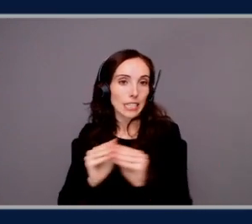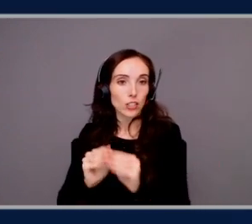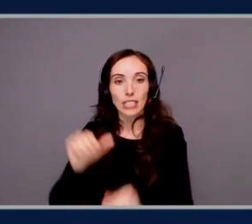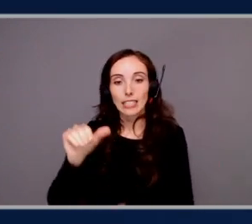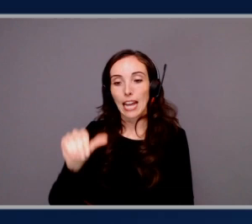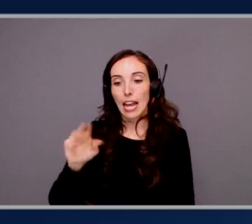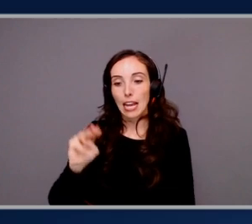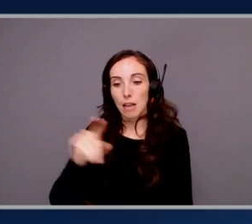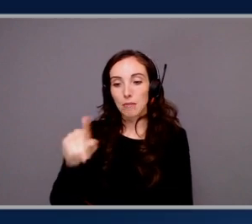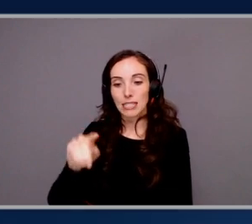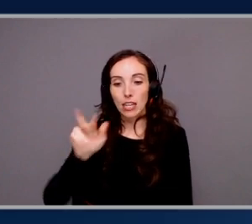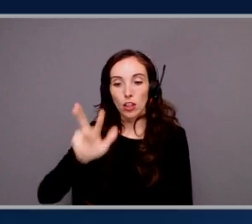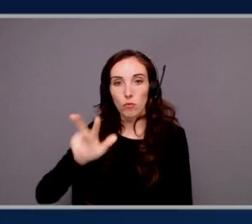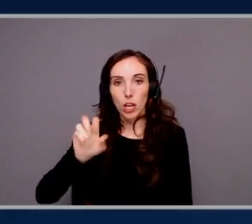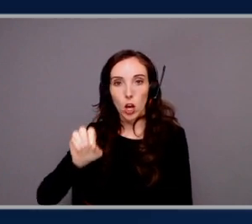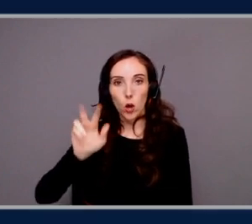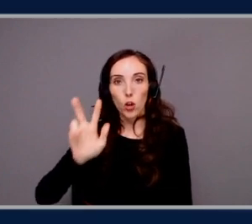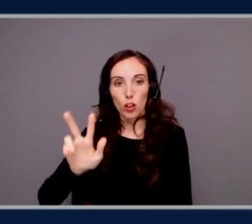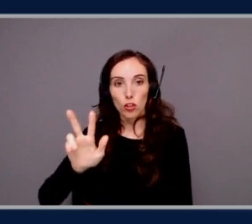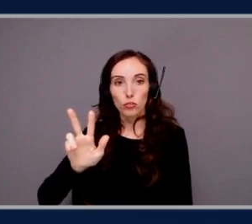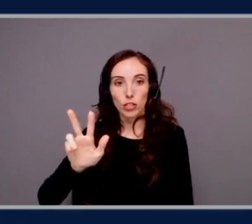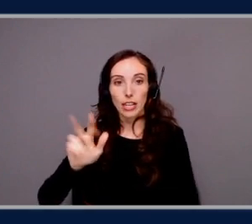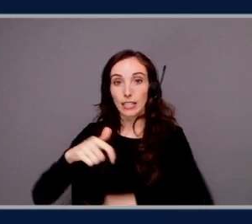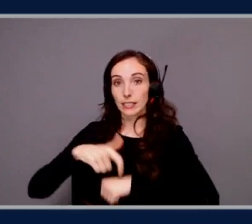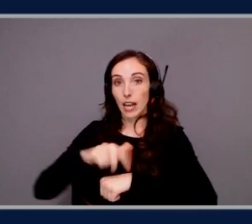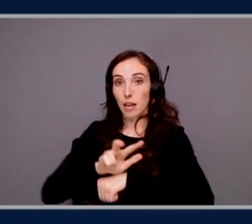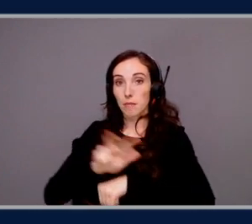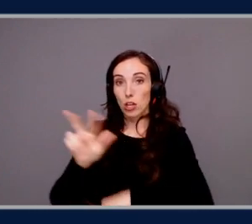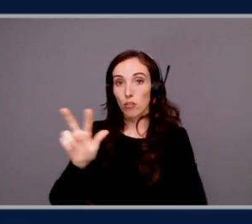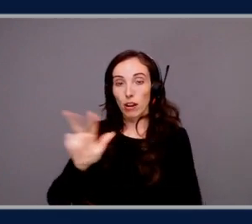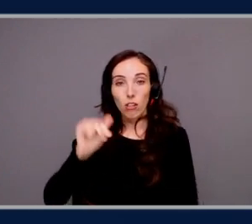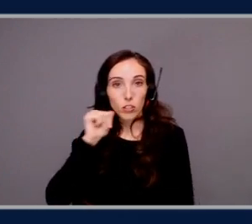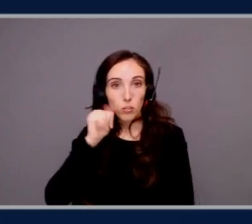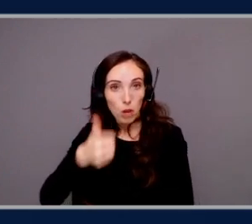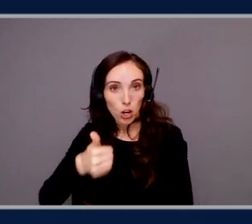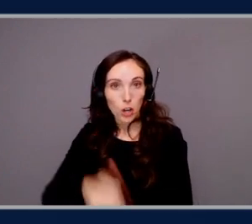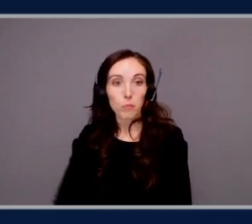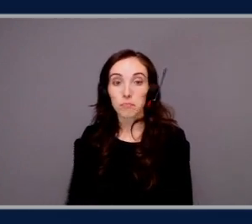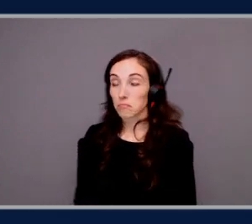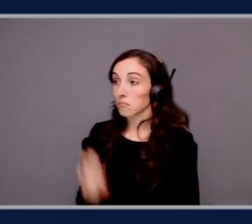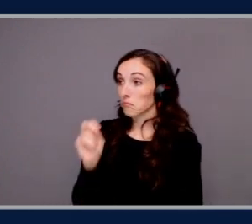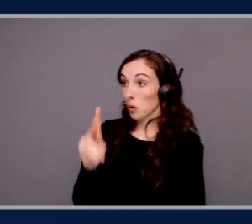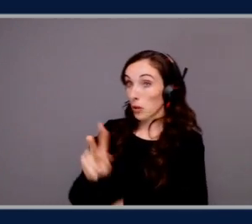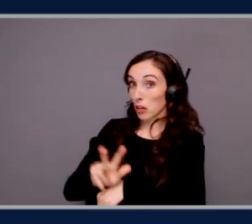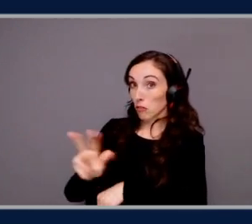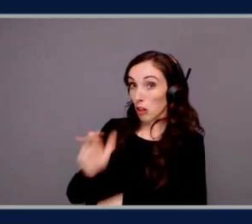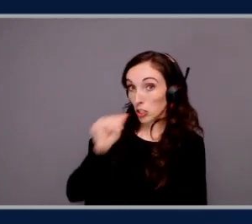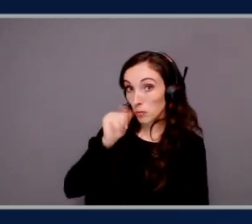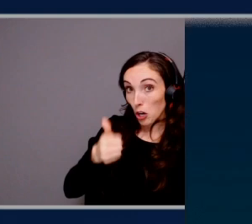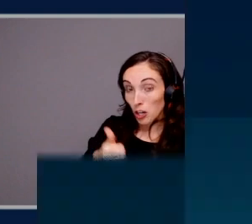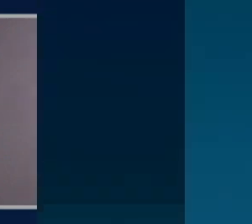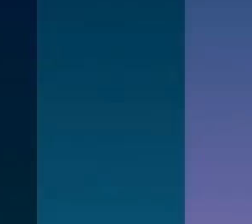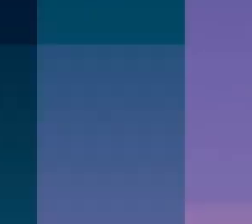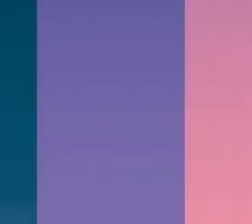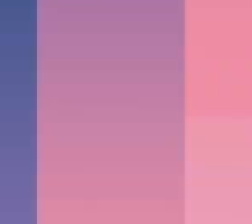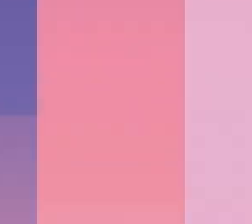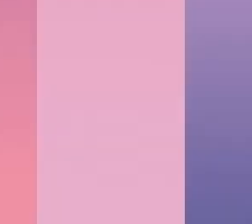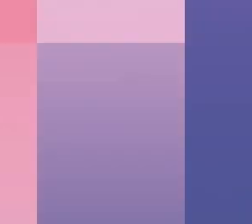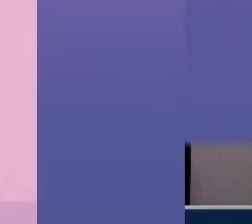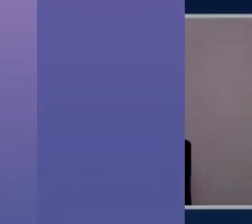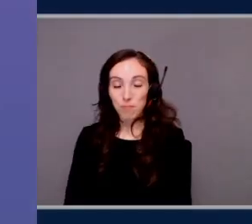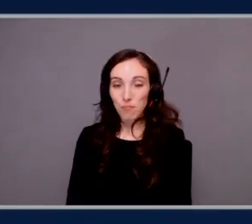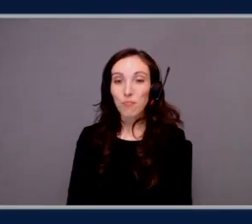303. Yep. And that's at 3 o'clock tomorrow. 3 o'clock tomorrow. Yeah, 3 o'clock tomorrow. Yeah. Very nice.